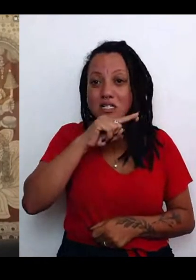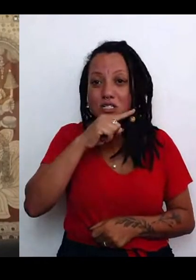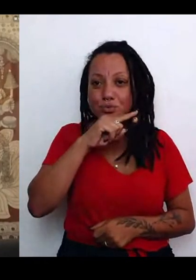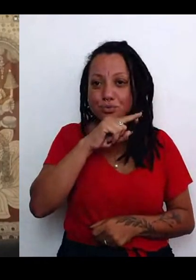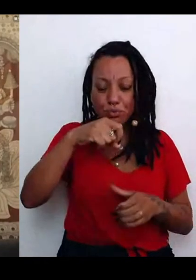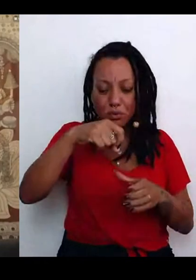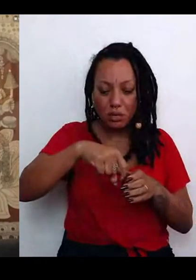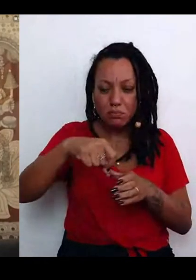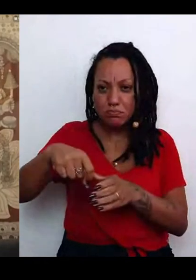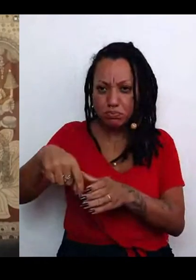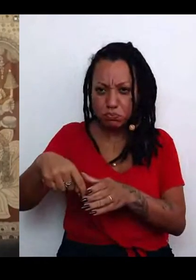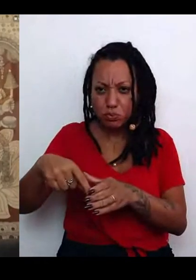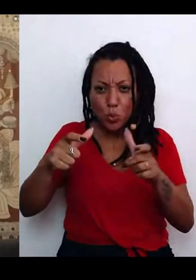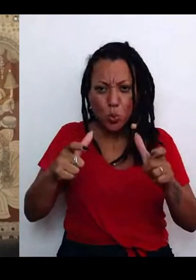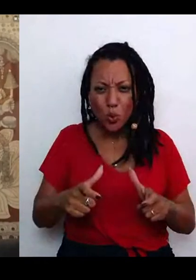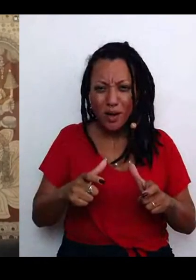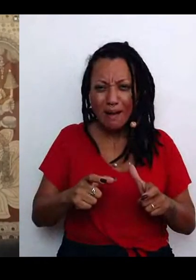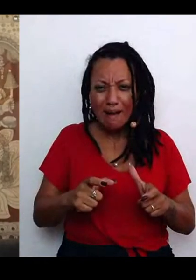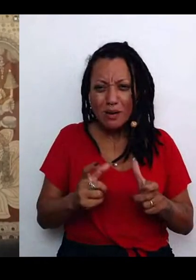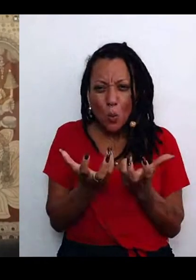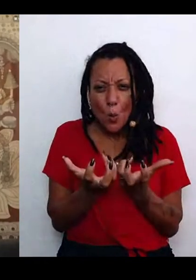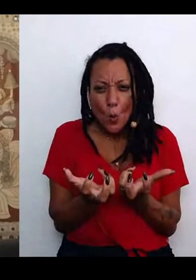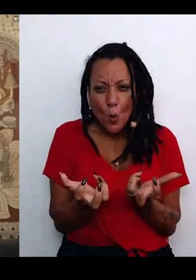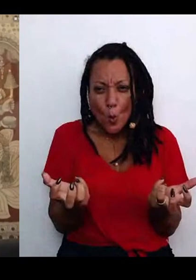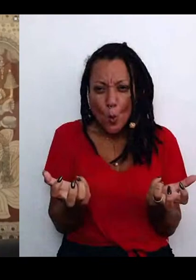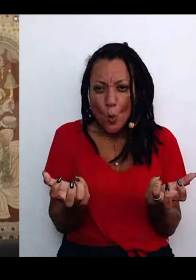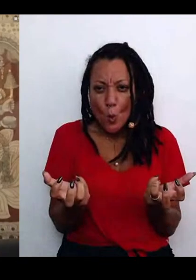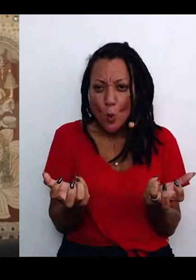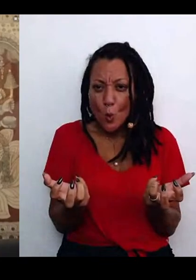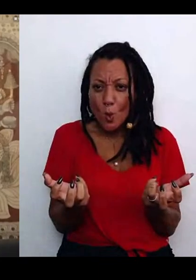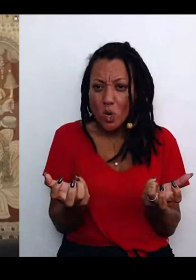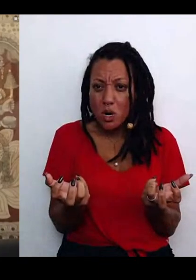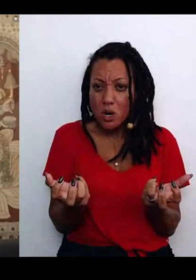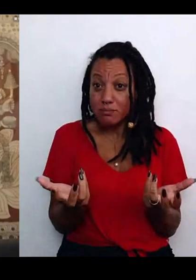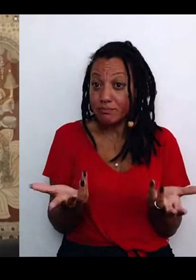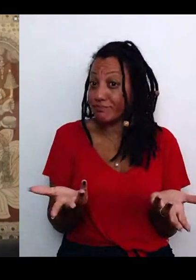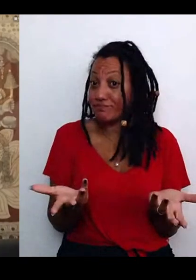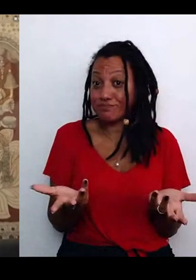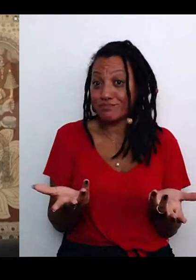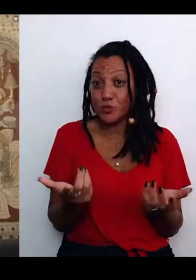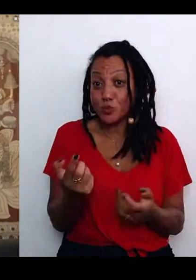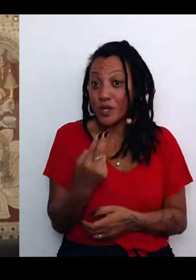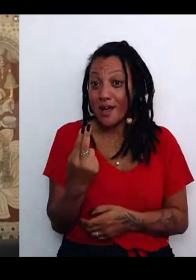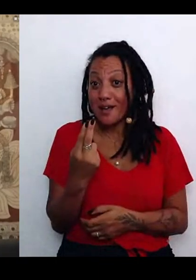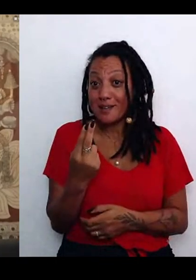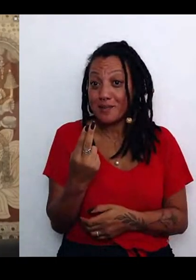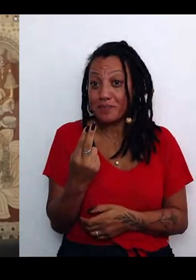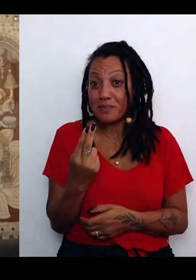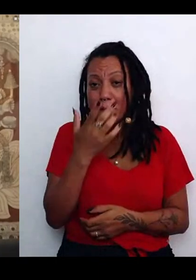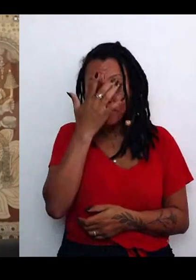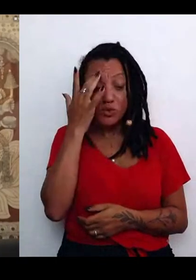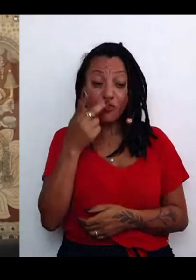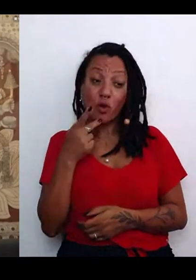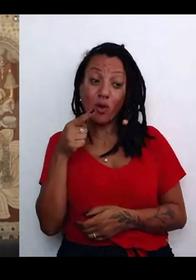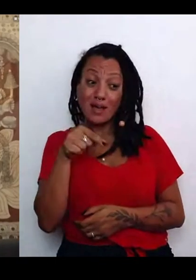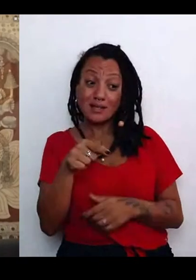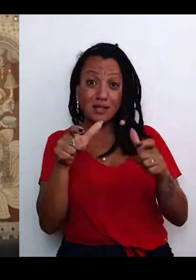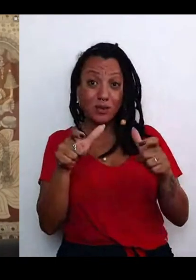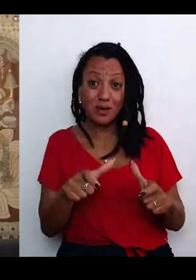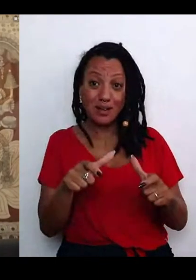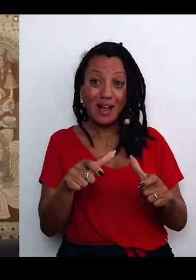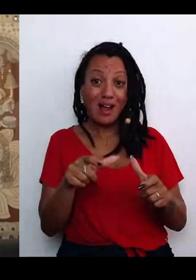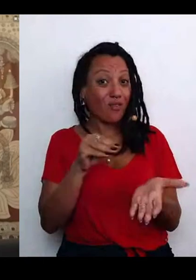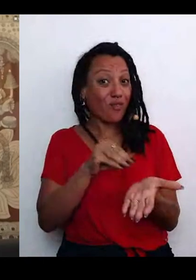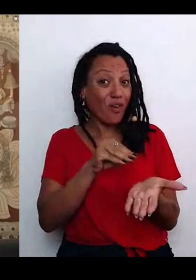to grow a 2500 millimeter demanding crop um so I would definitely say that yes